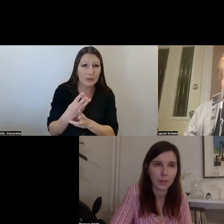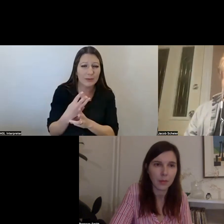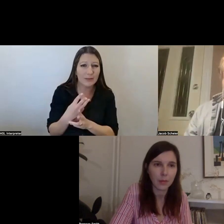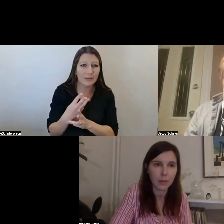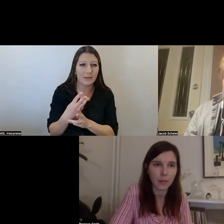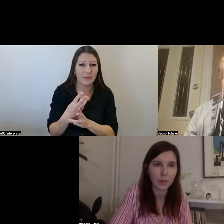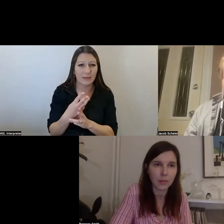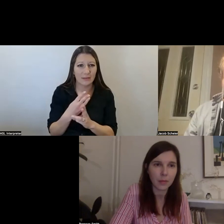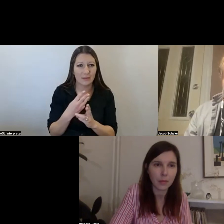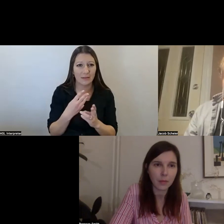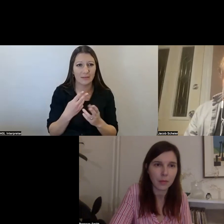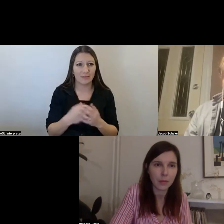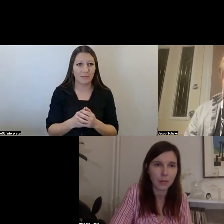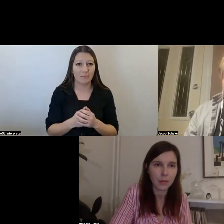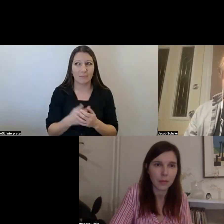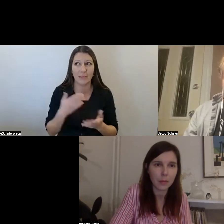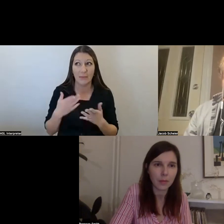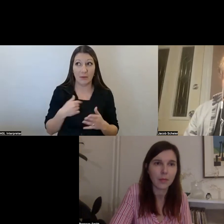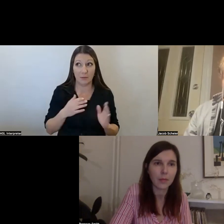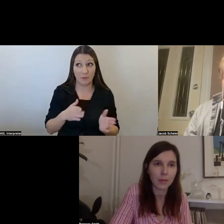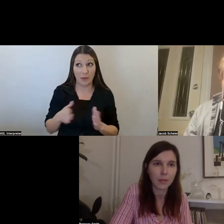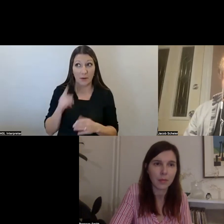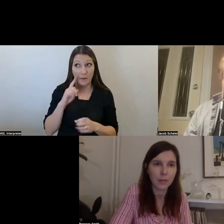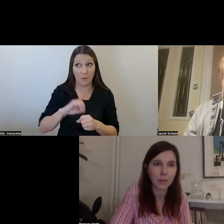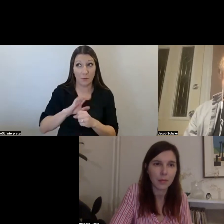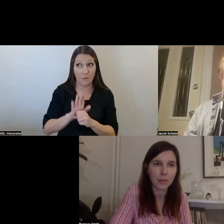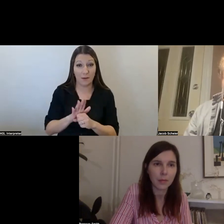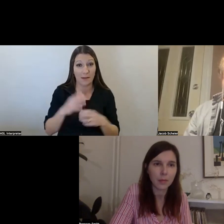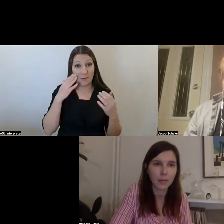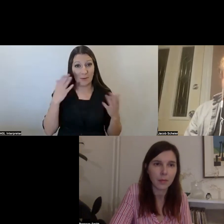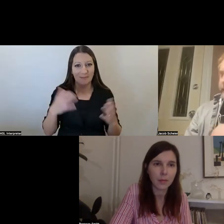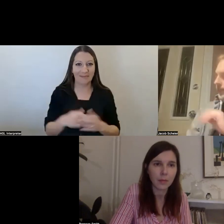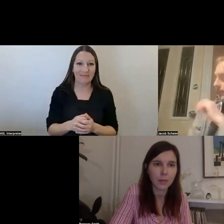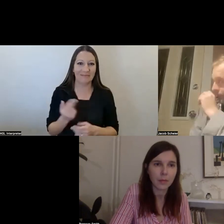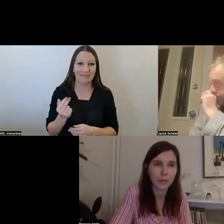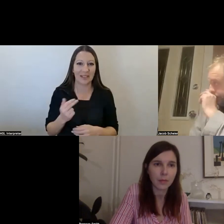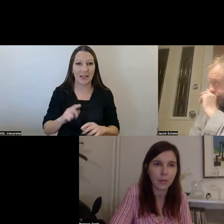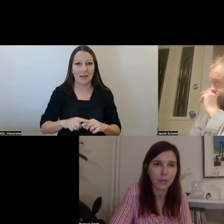maybe as preparation to be in pandemic, I don't know. But